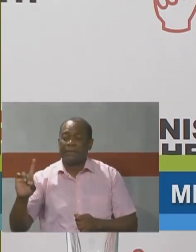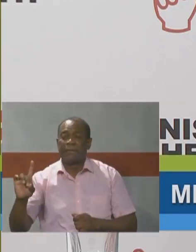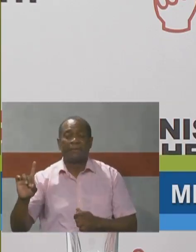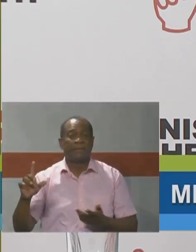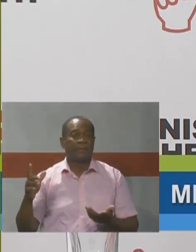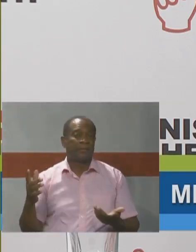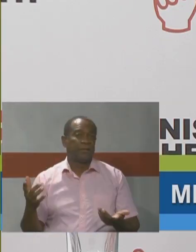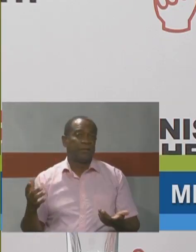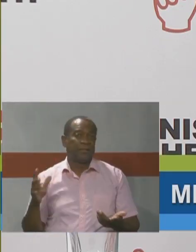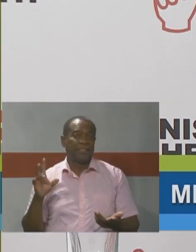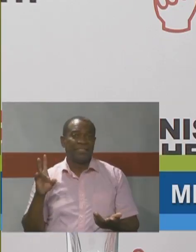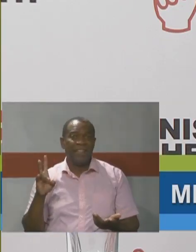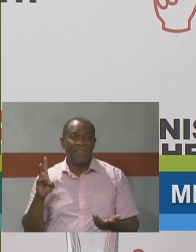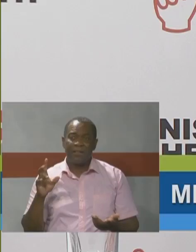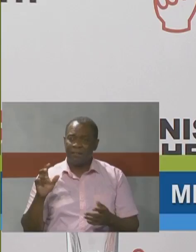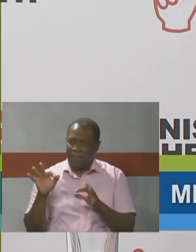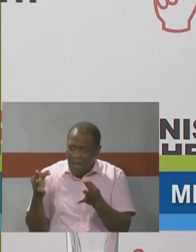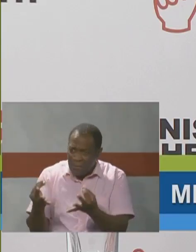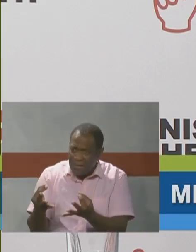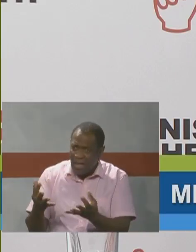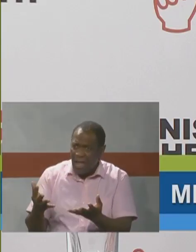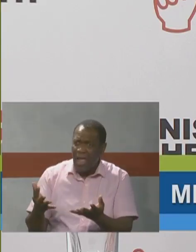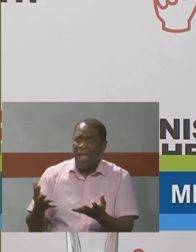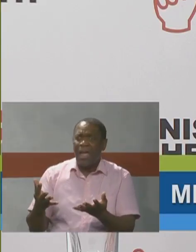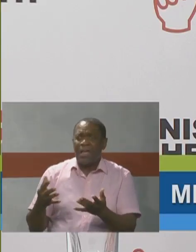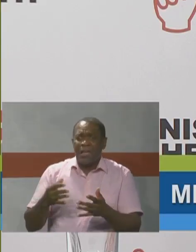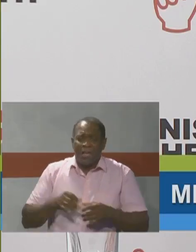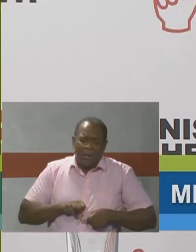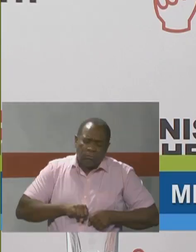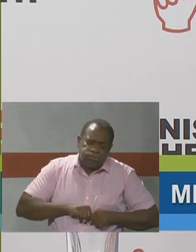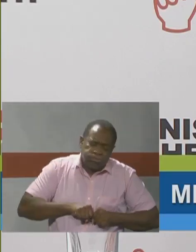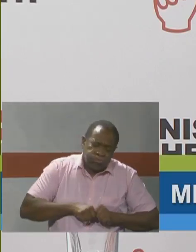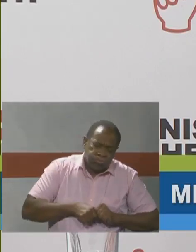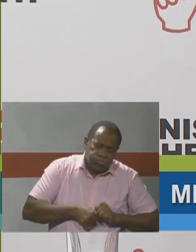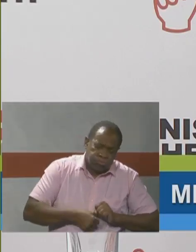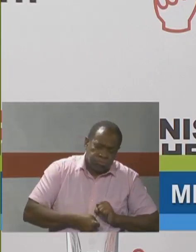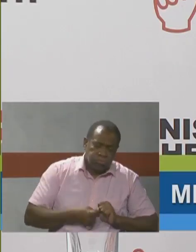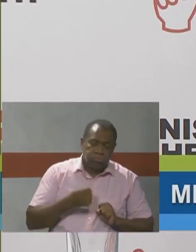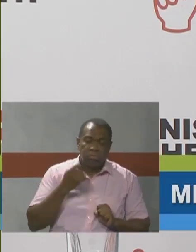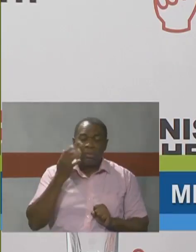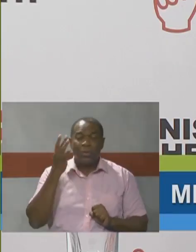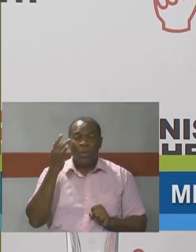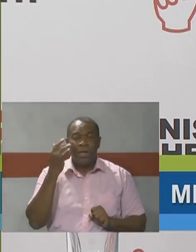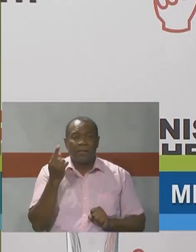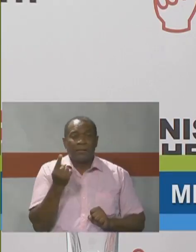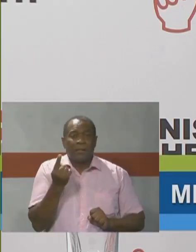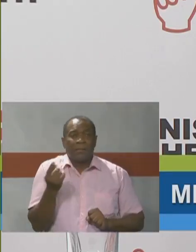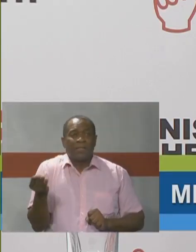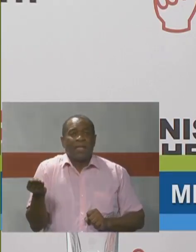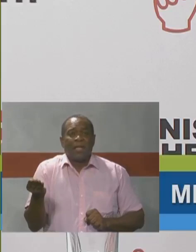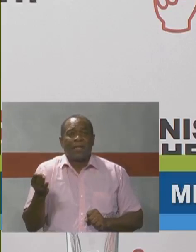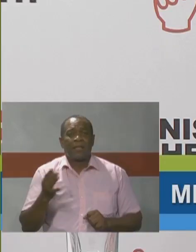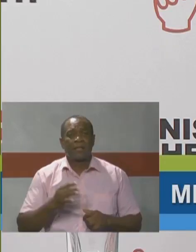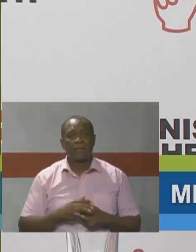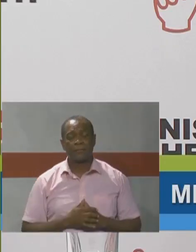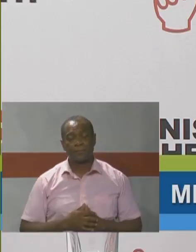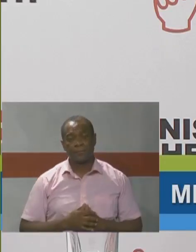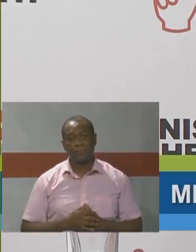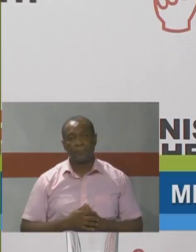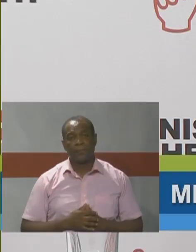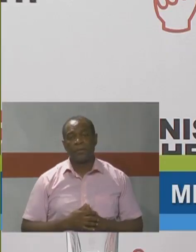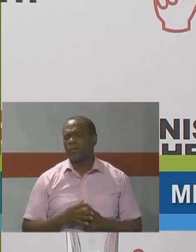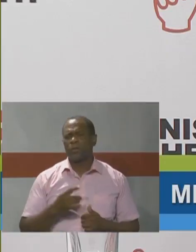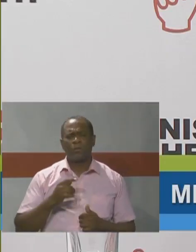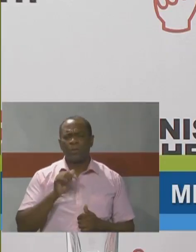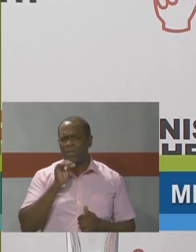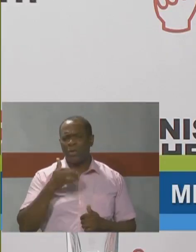still, in my view, unacceptably high. So there is no magic formula.